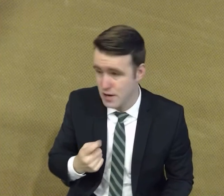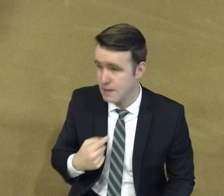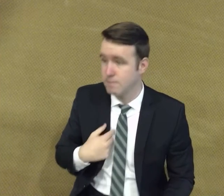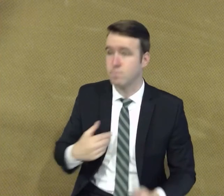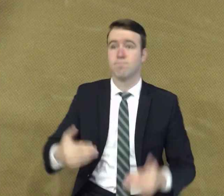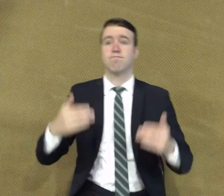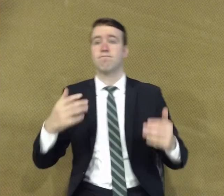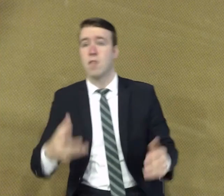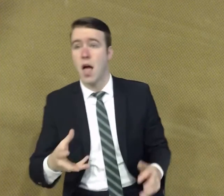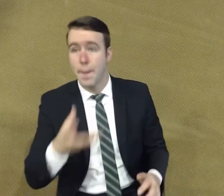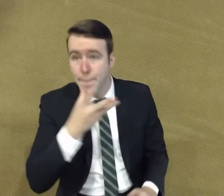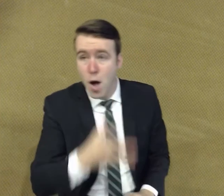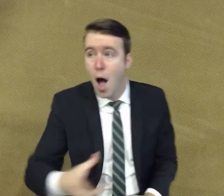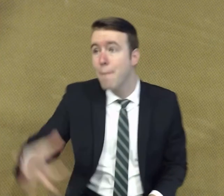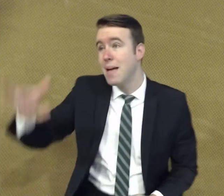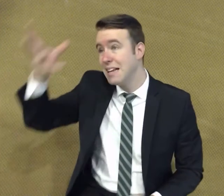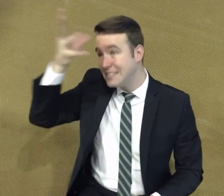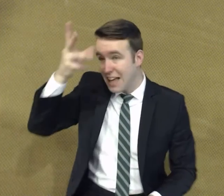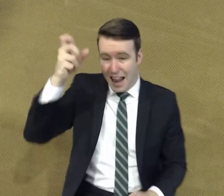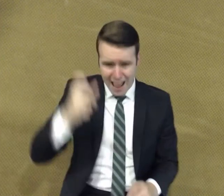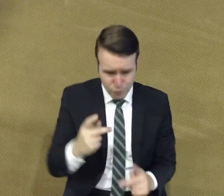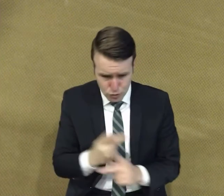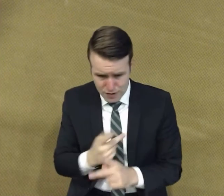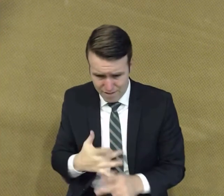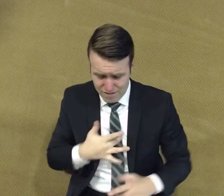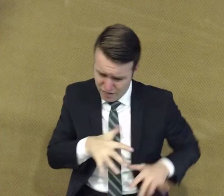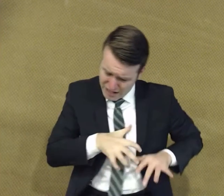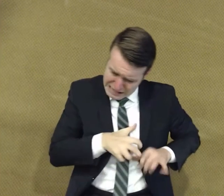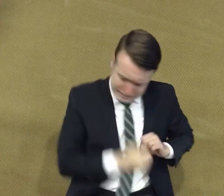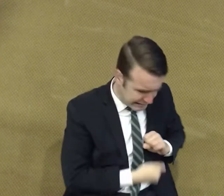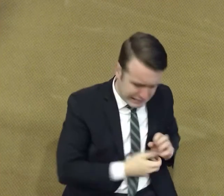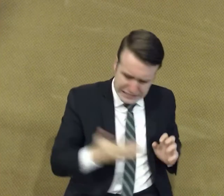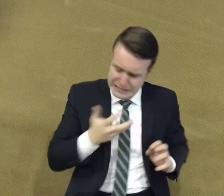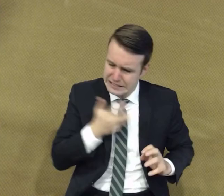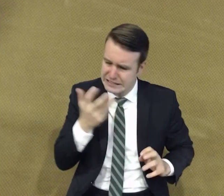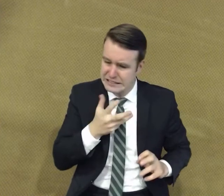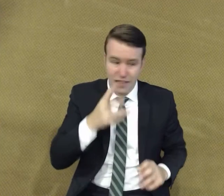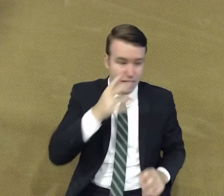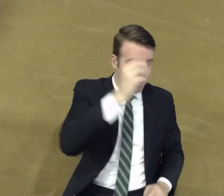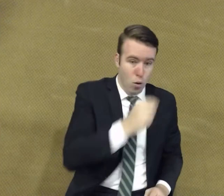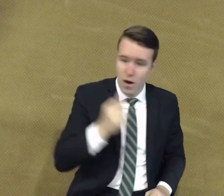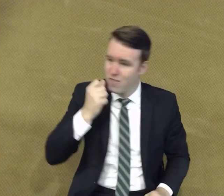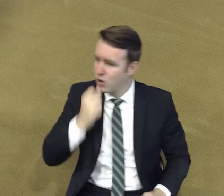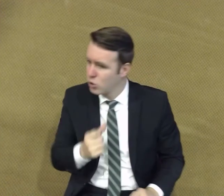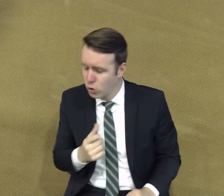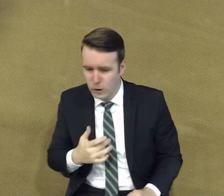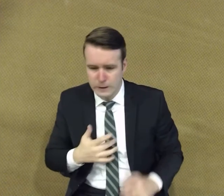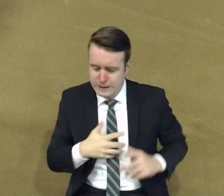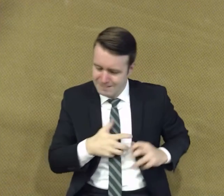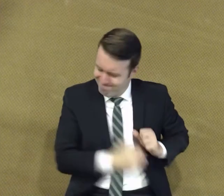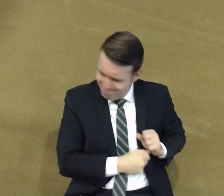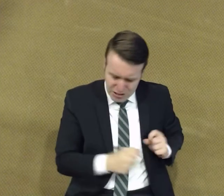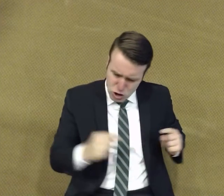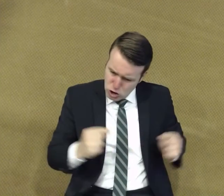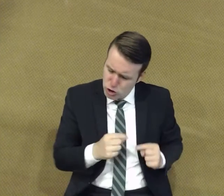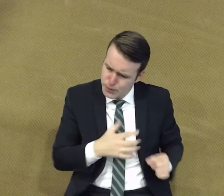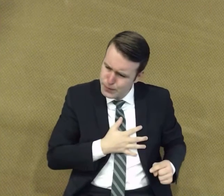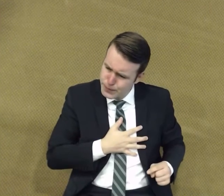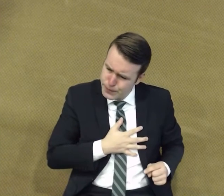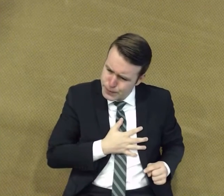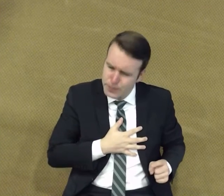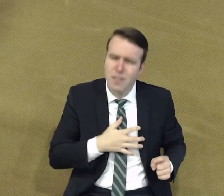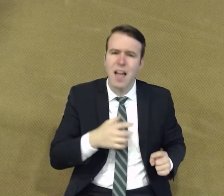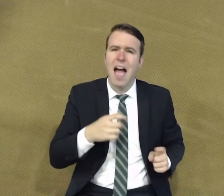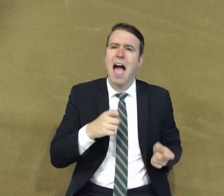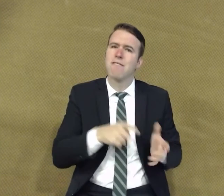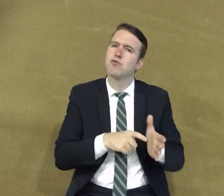there where the mom and the dad have to feel the rending when that boy or that girl steps into doing things that are